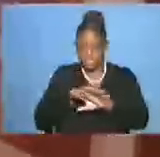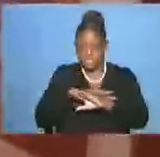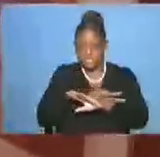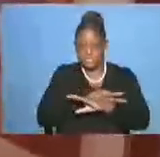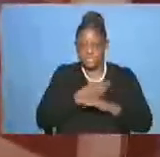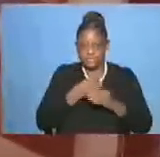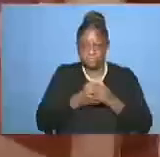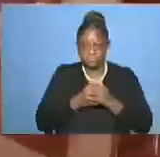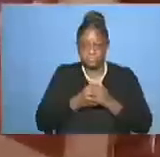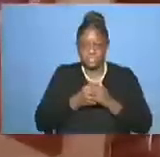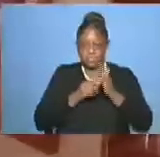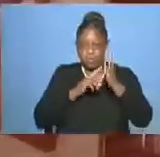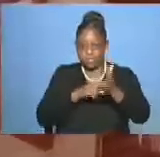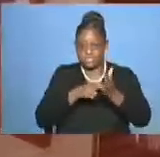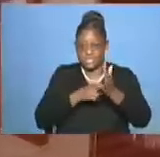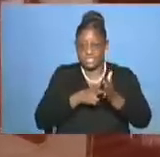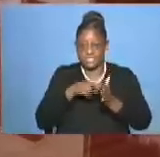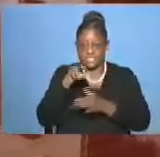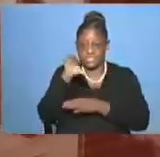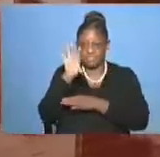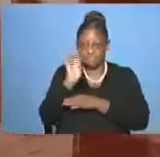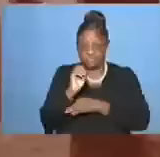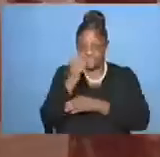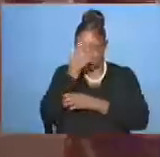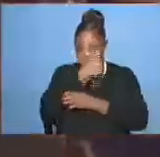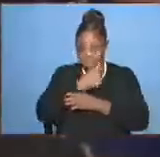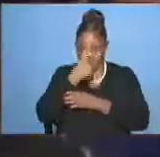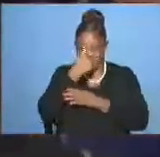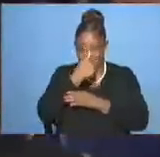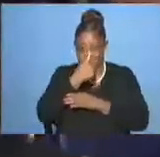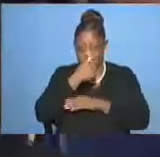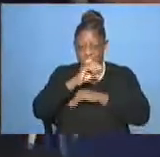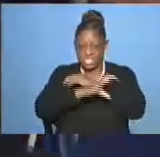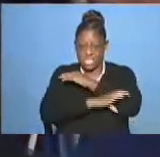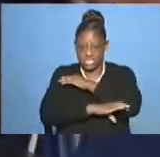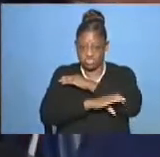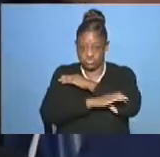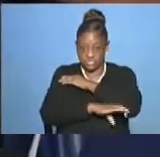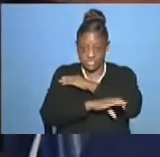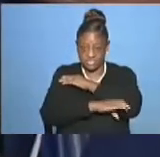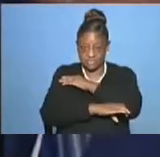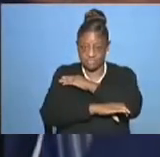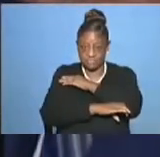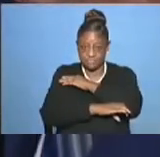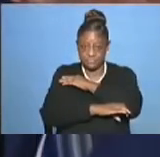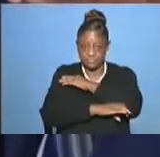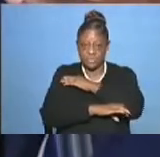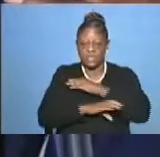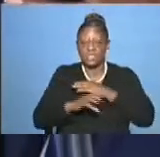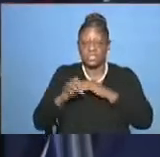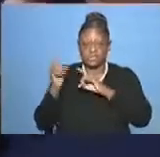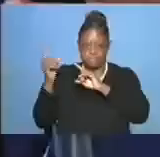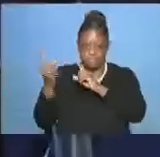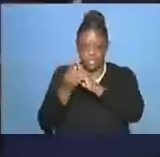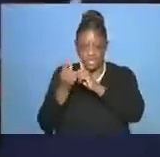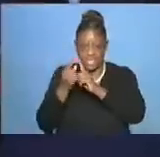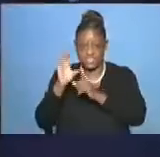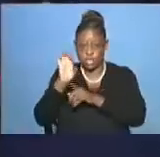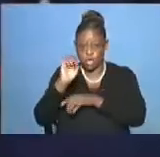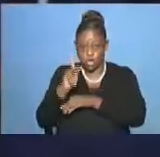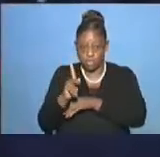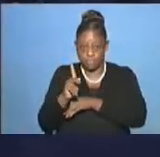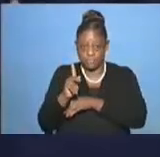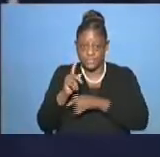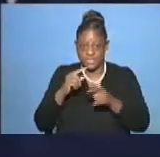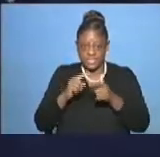bank, which represents 50 African member countries, played a major role in last week's COP27 conference. The bank's